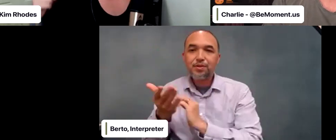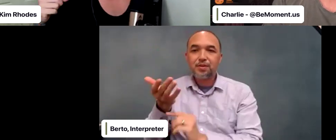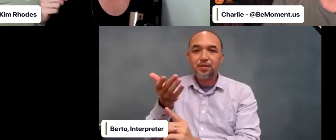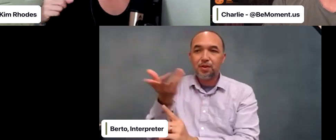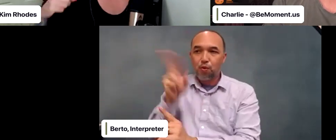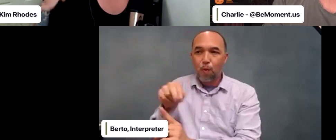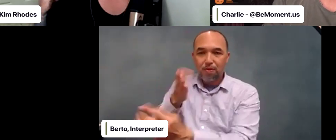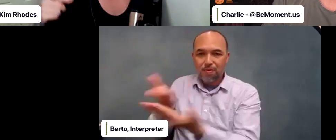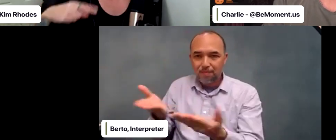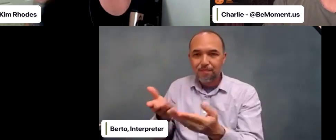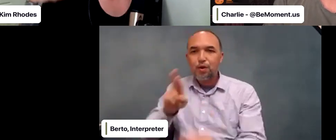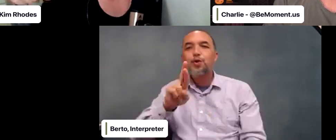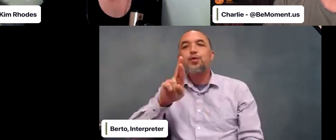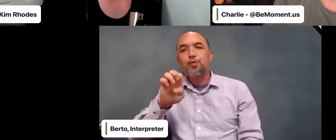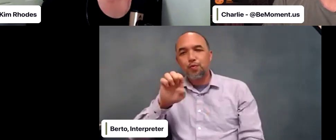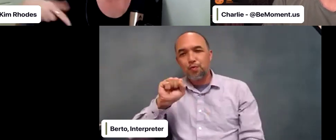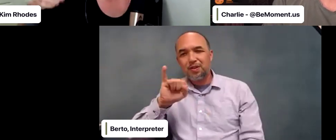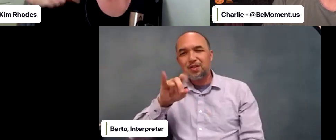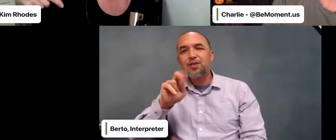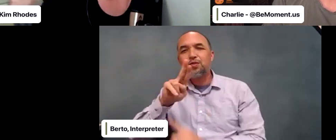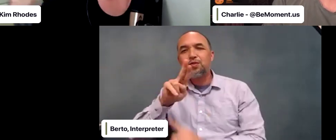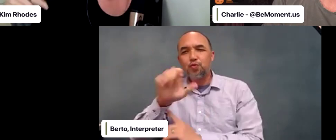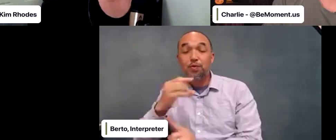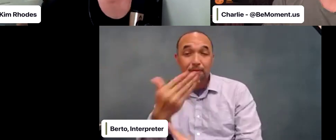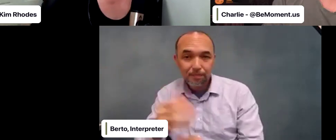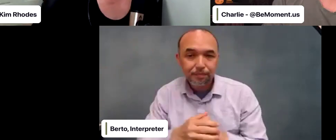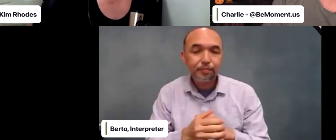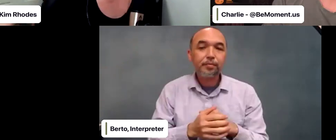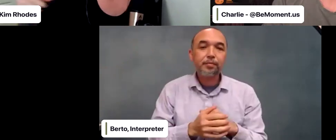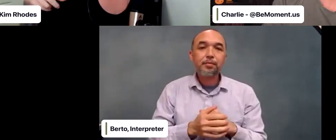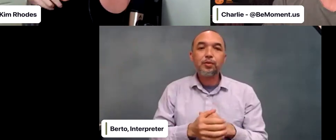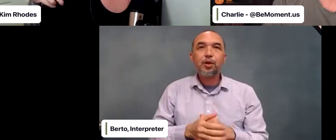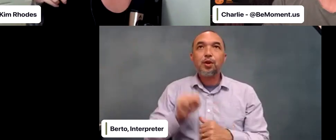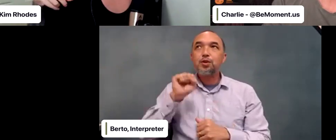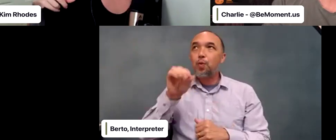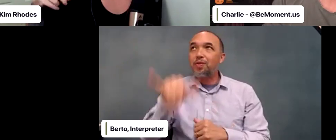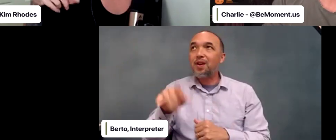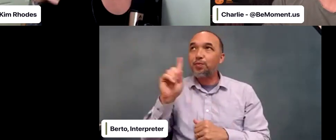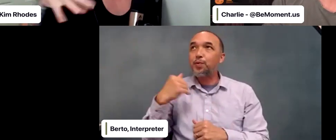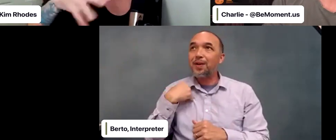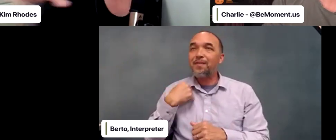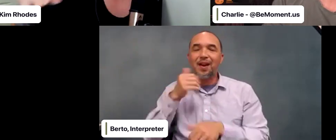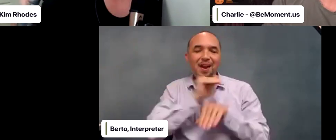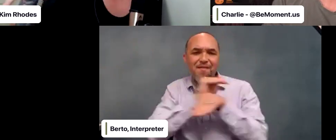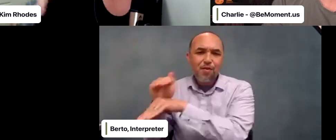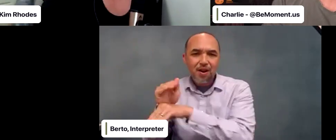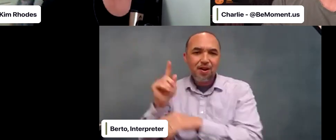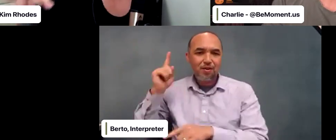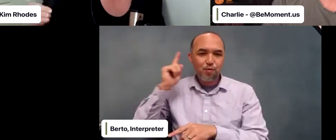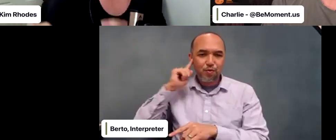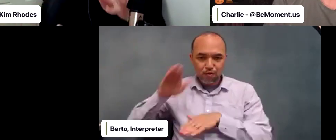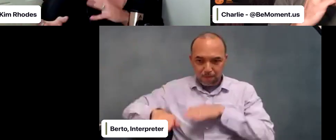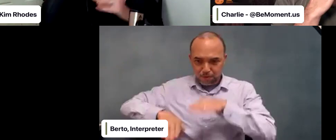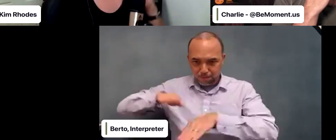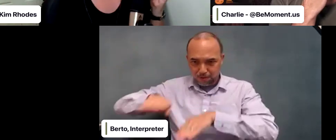a residual. And that's where you get the steps that happen every night at the same time. Or you get the specter that da da da